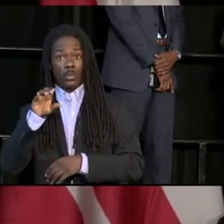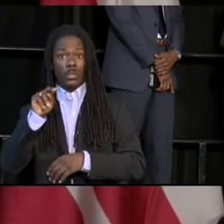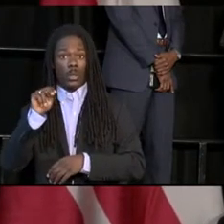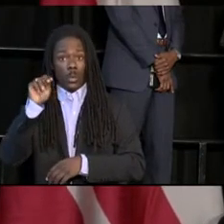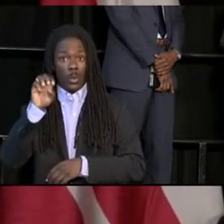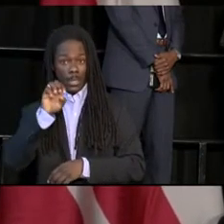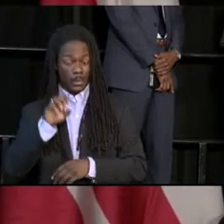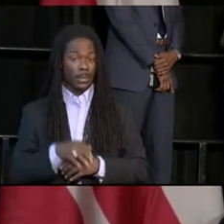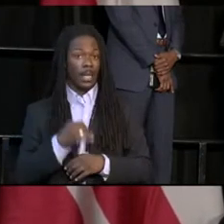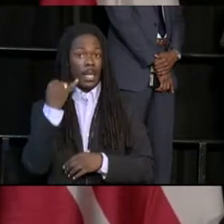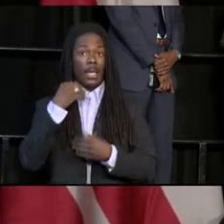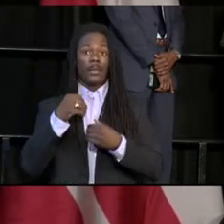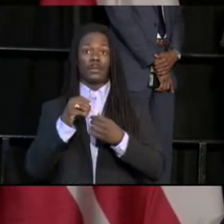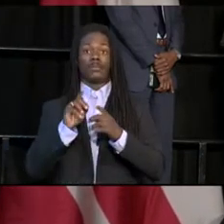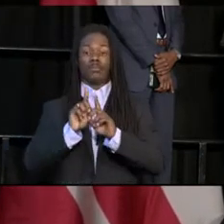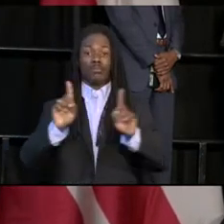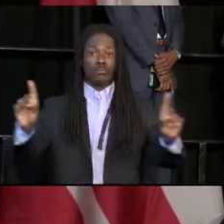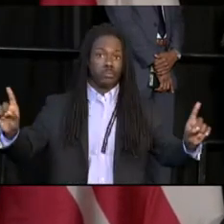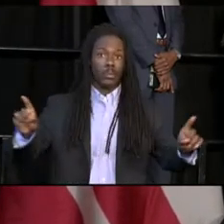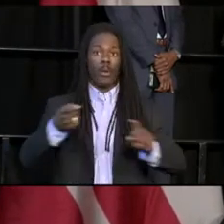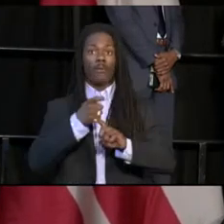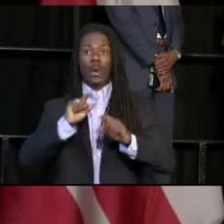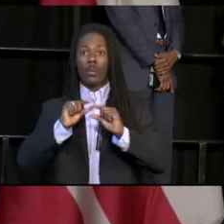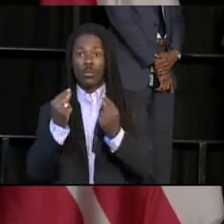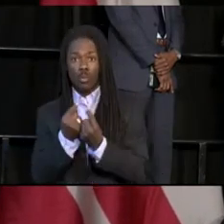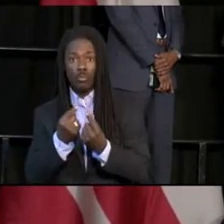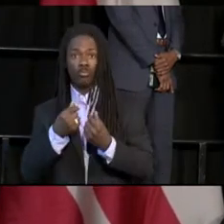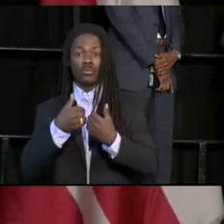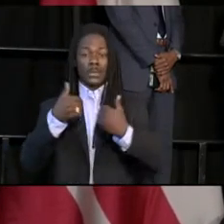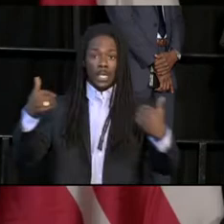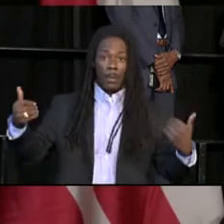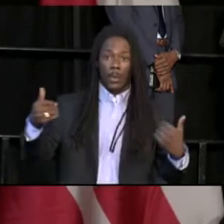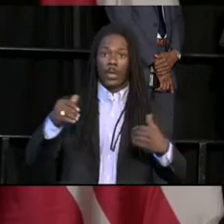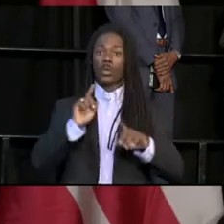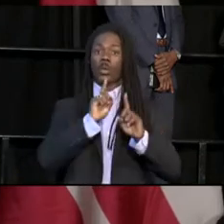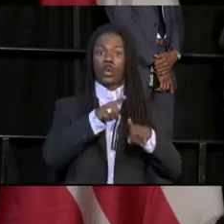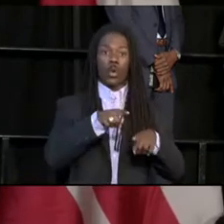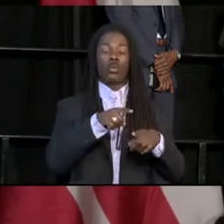you are separated from your group during the rally, visit the nearest medical aid